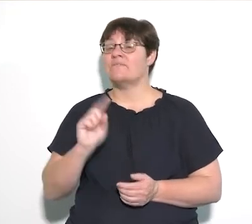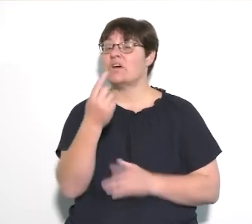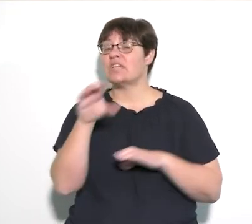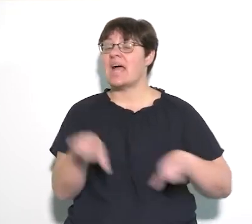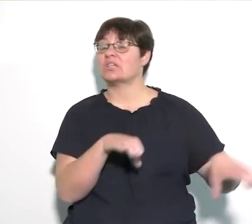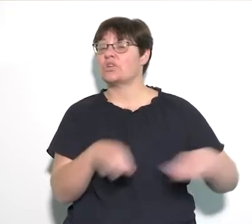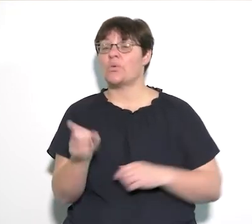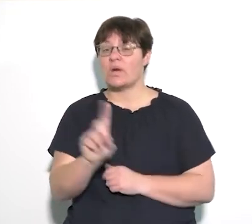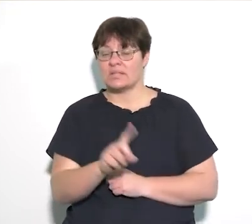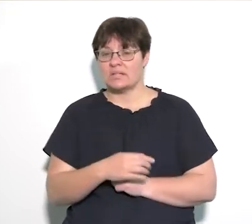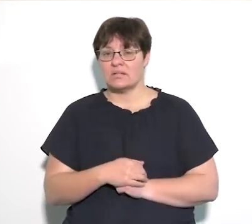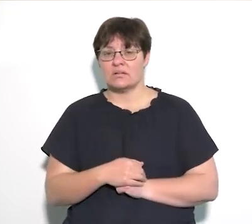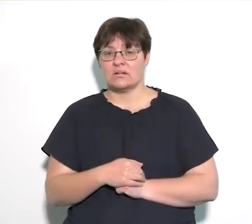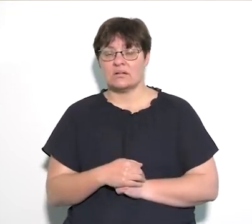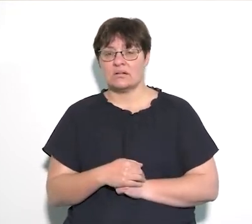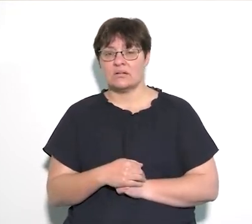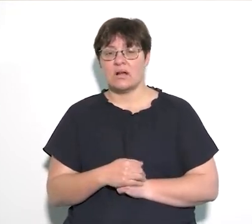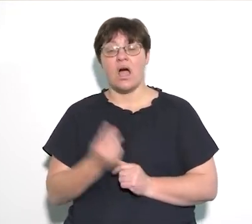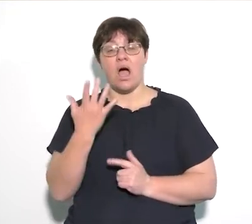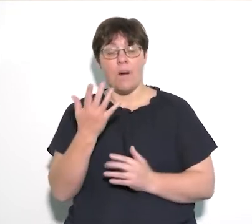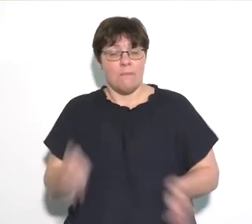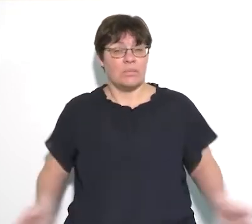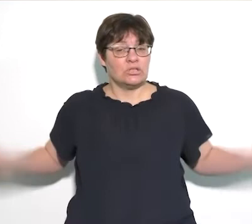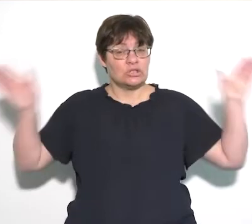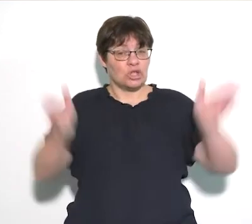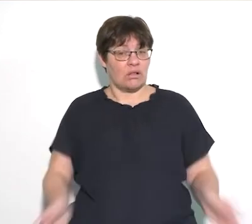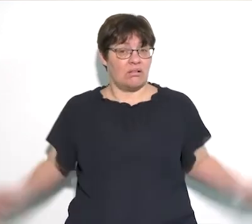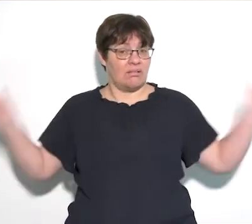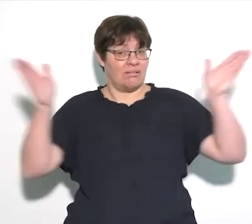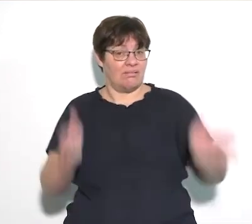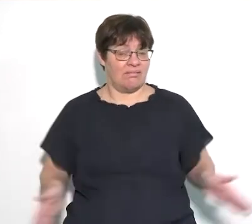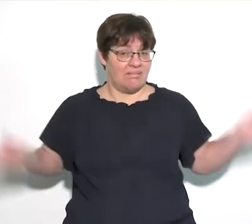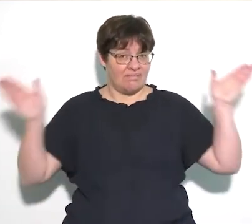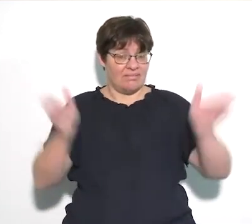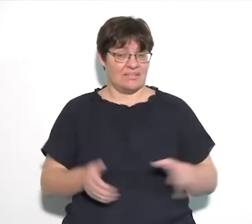The first action there is do arm circles.